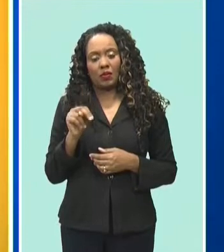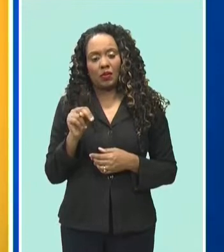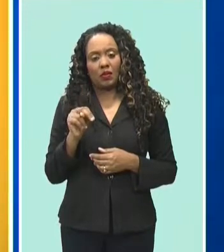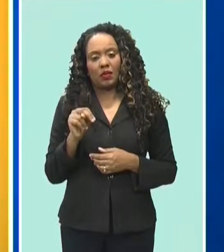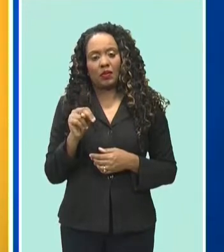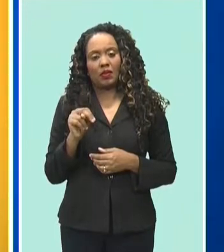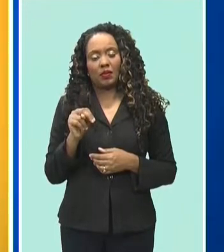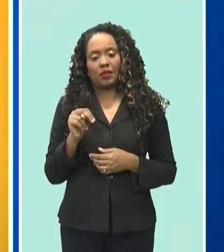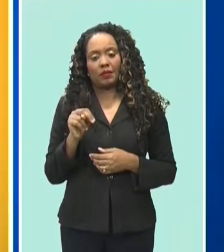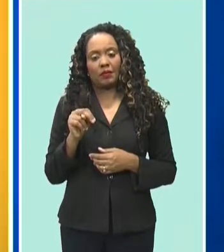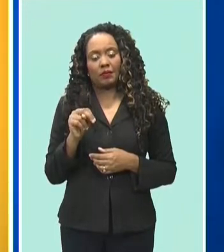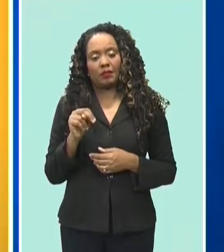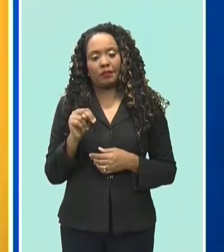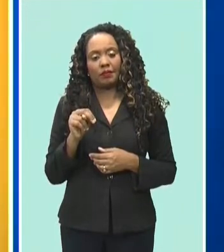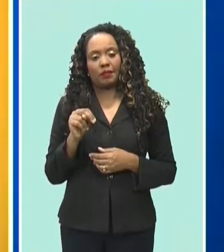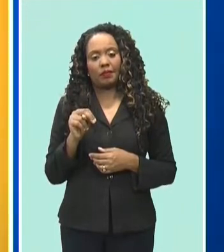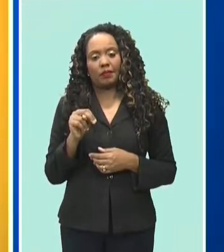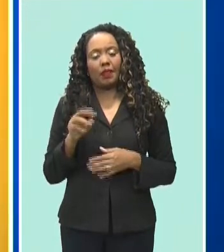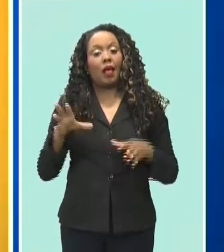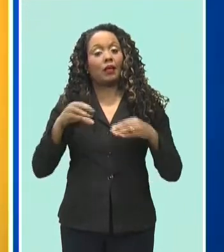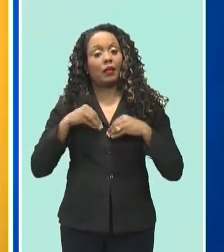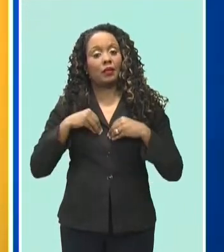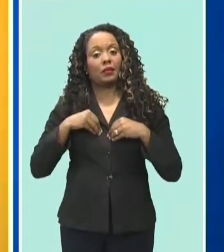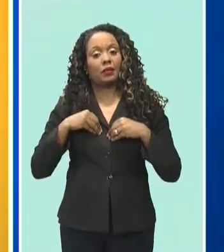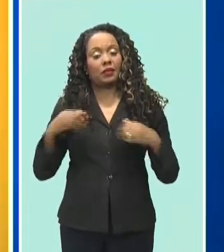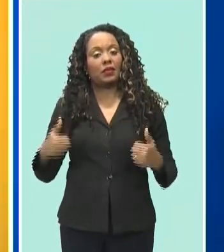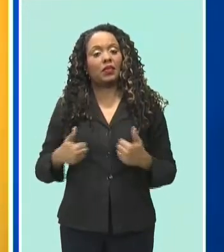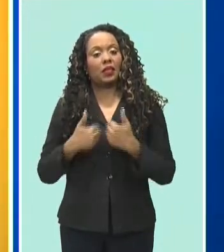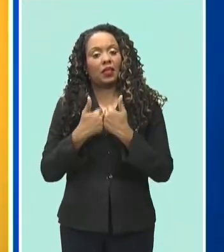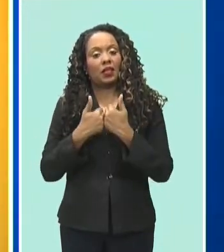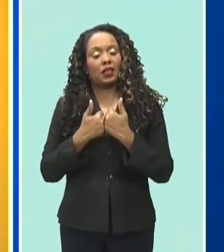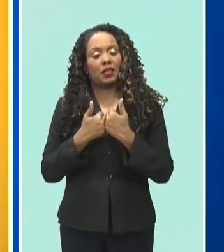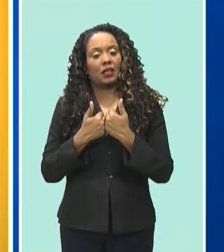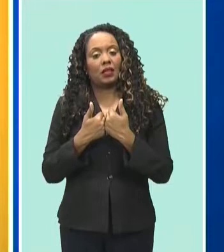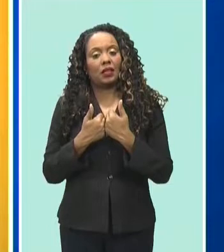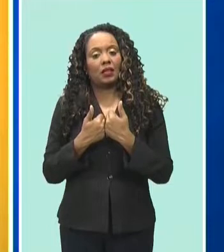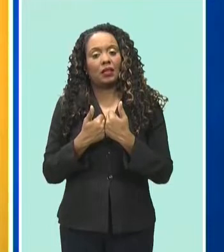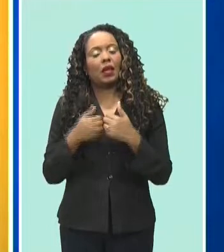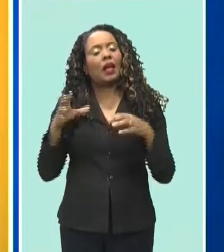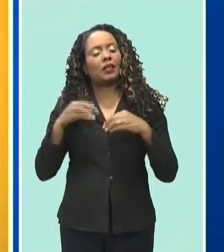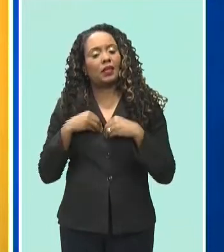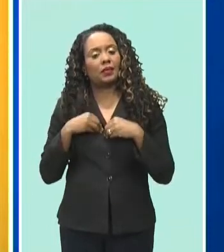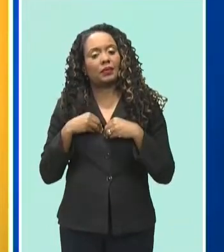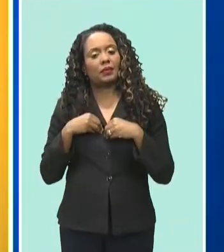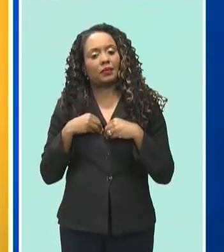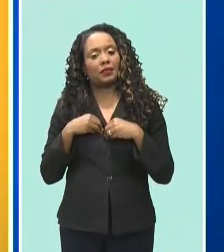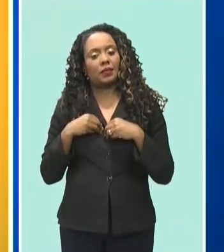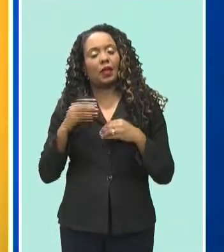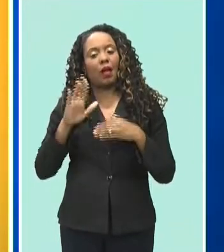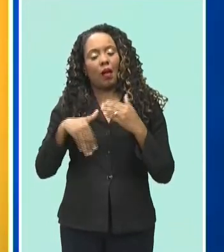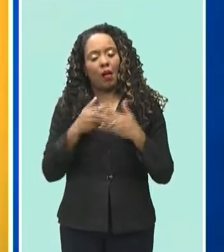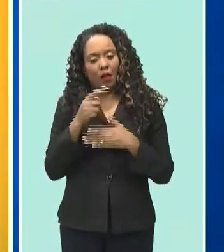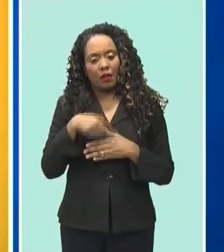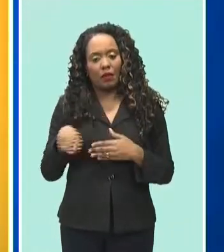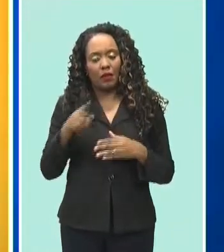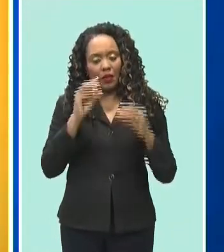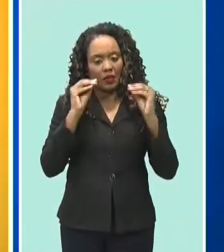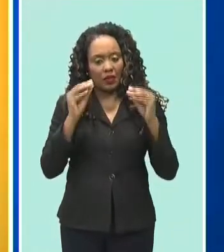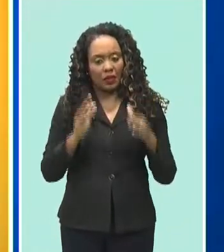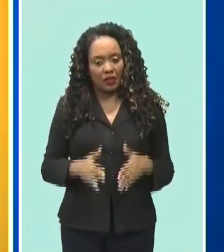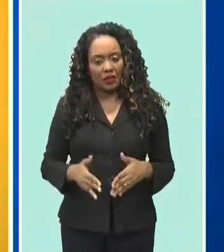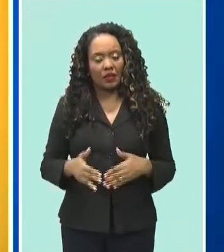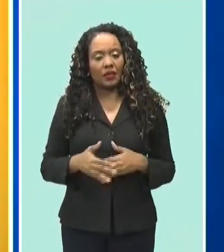the challenge to be able to undertake the course and underwrite the course to allow all of you as teachers,